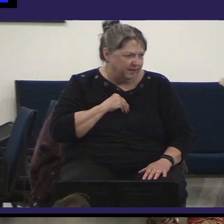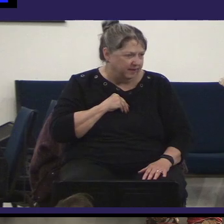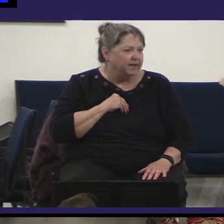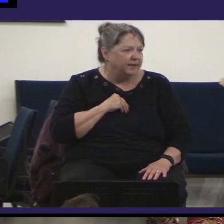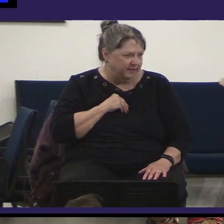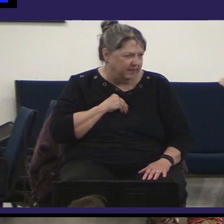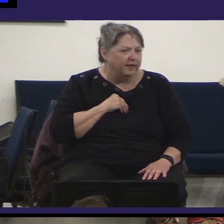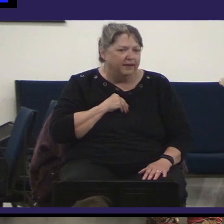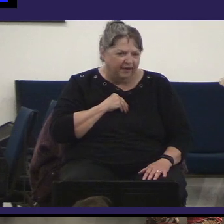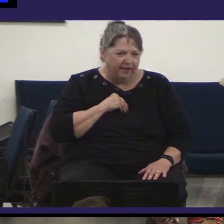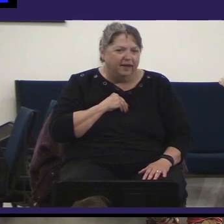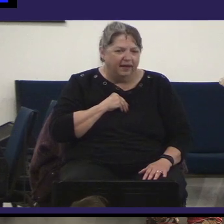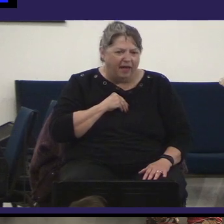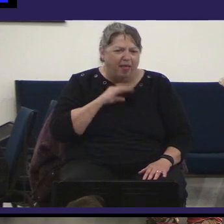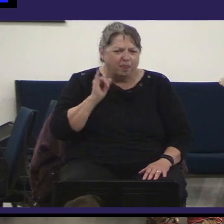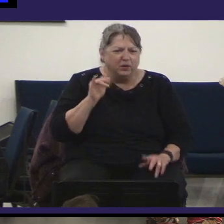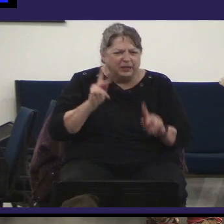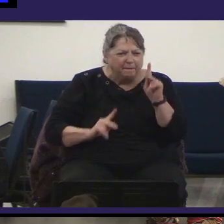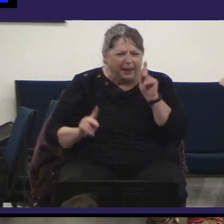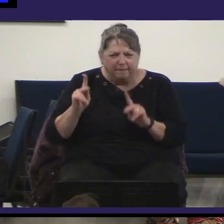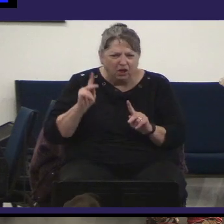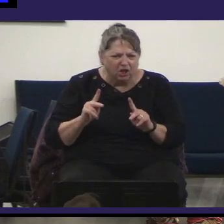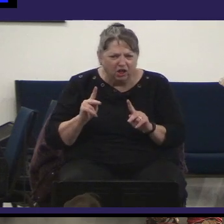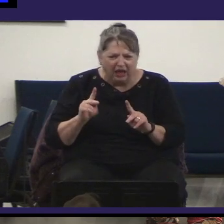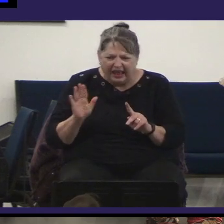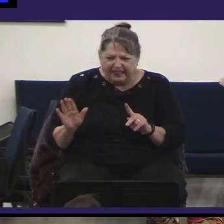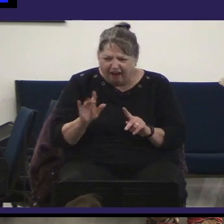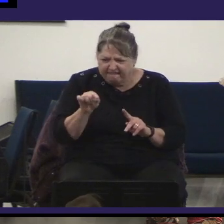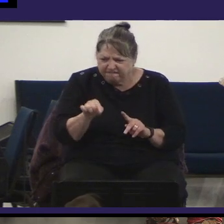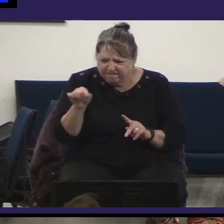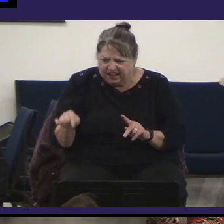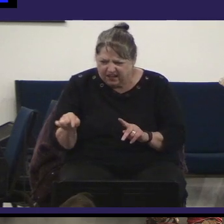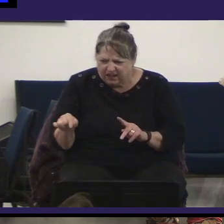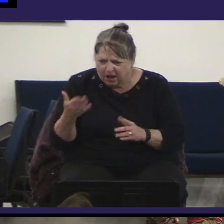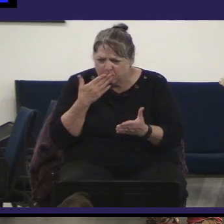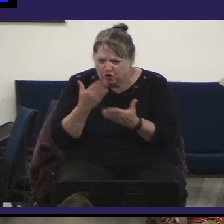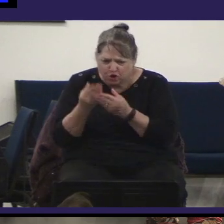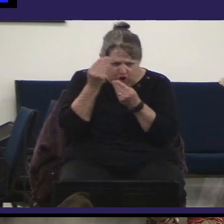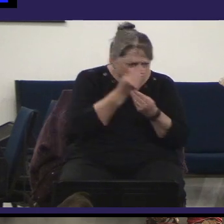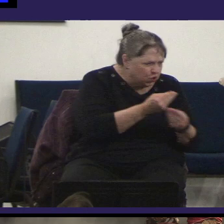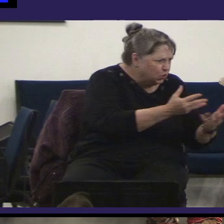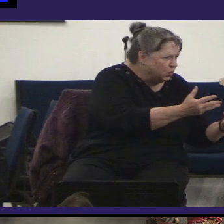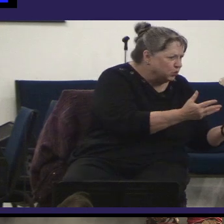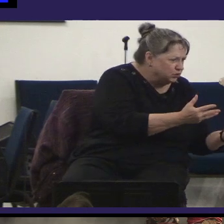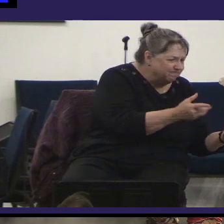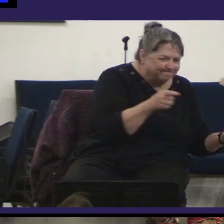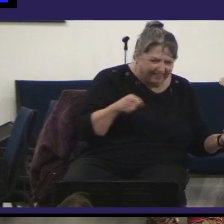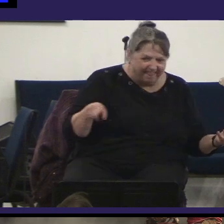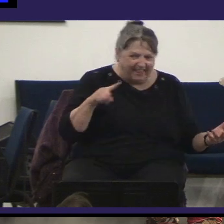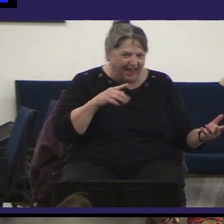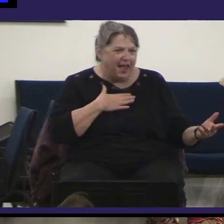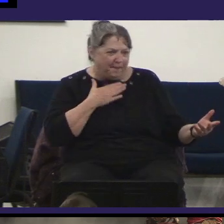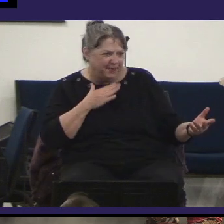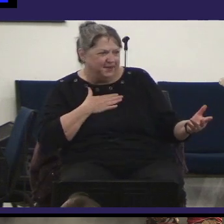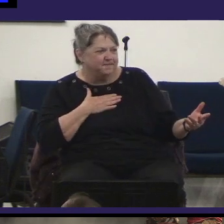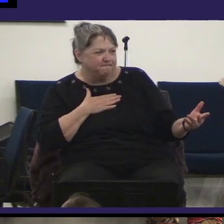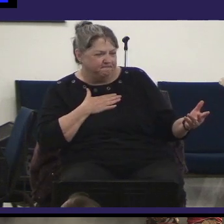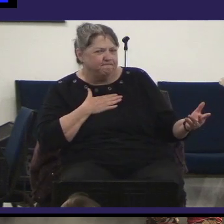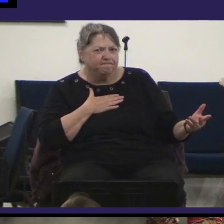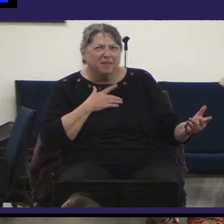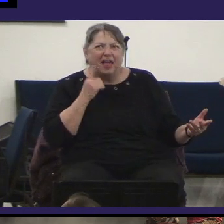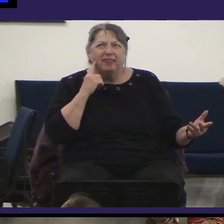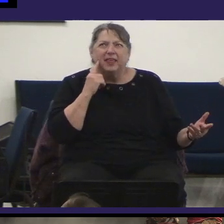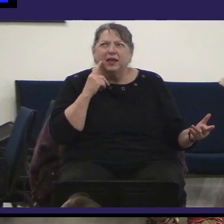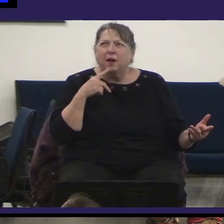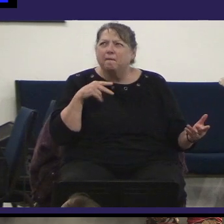bring good news. It was the same author, Paul, who wrote that in Romans 10:15. And he's, he's quoting from, I think it's